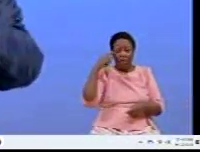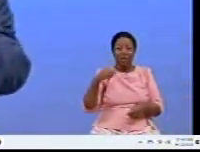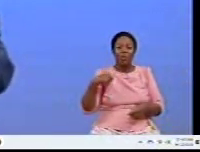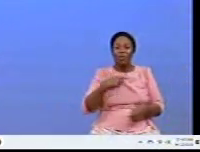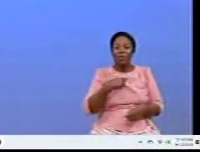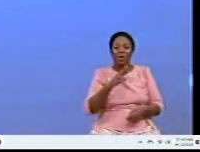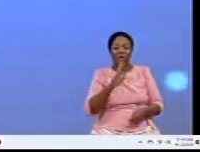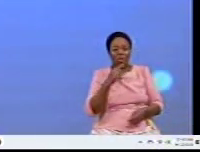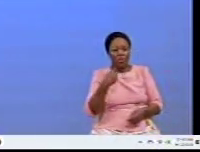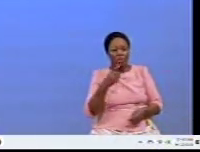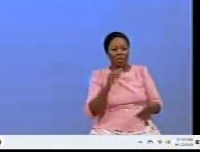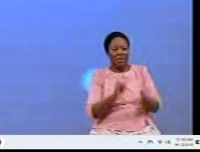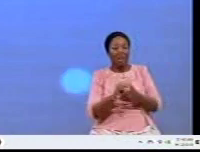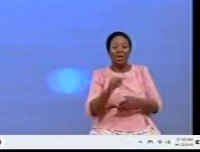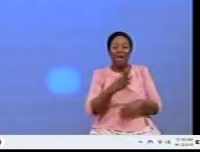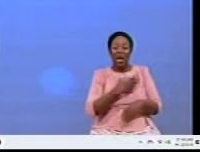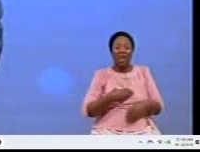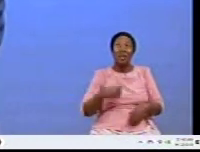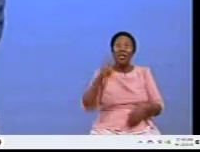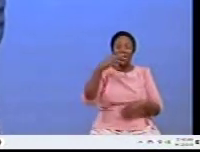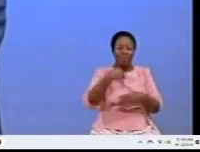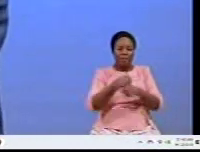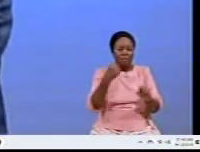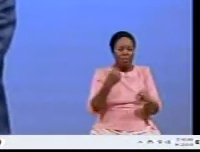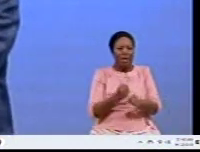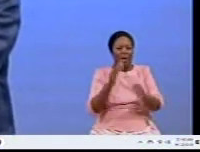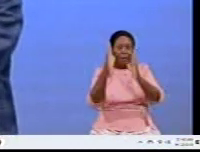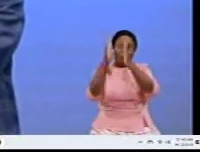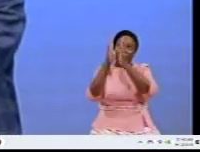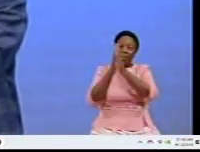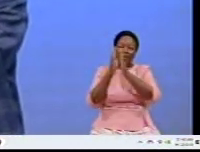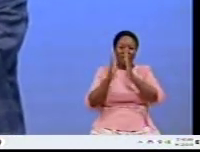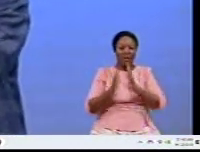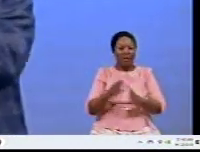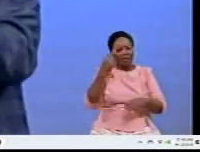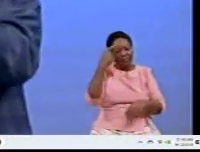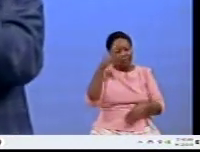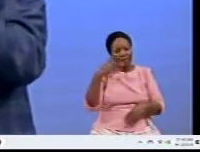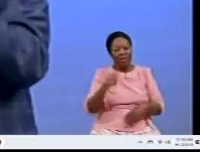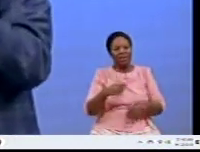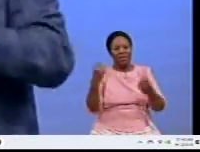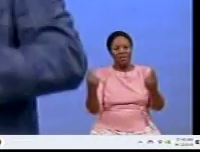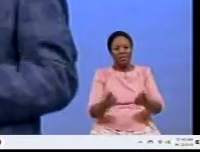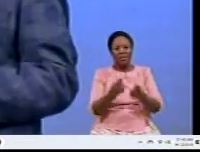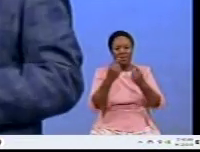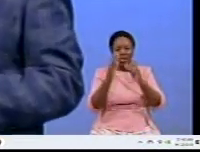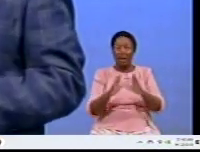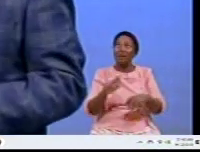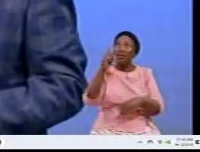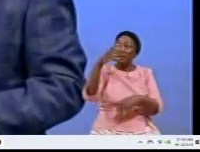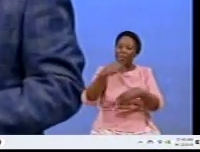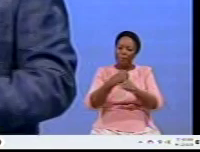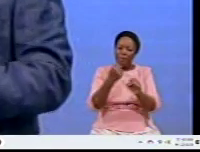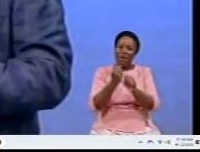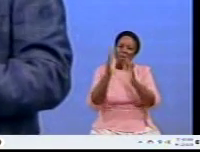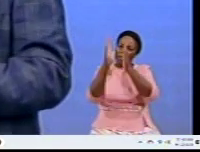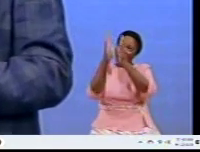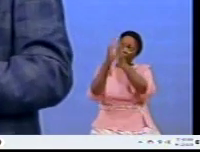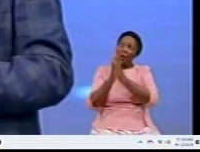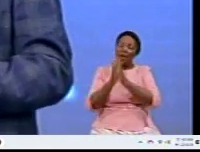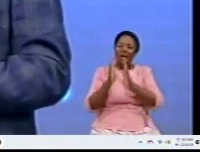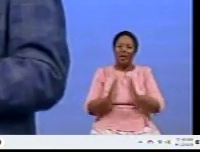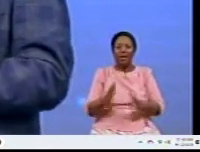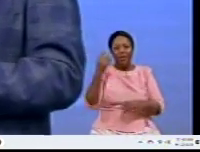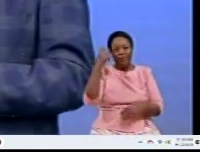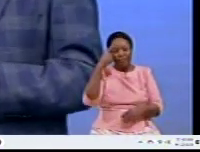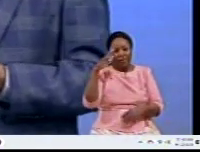and he made intercession for the transgressors. Made intercession